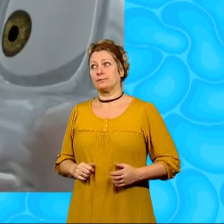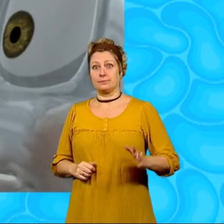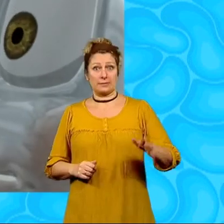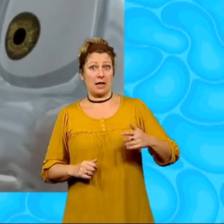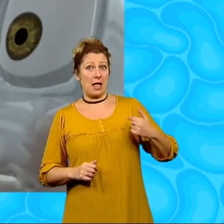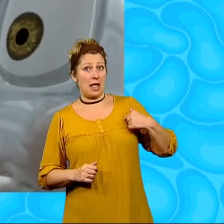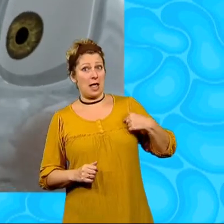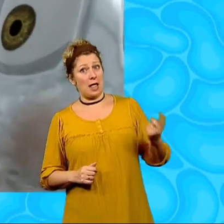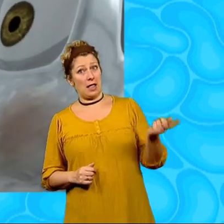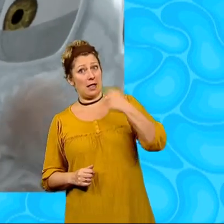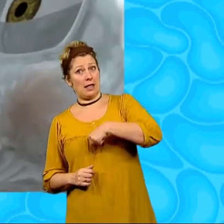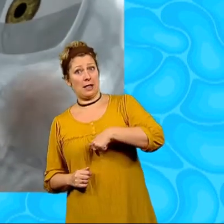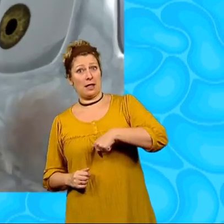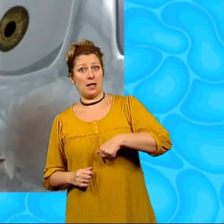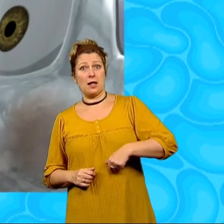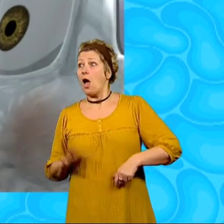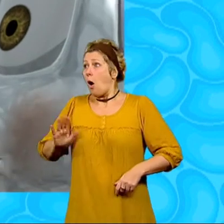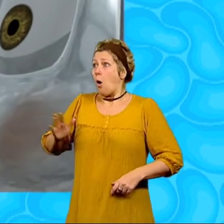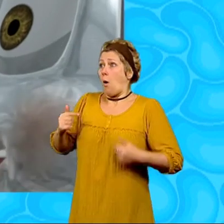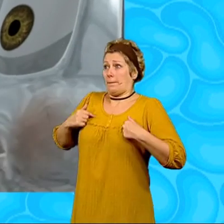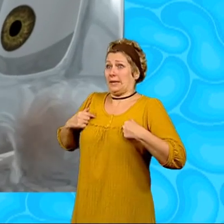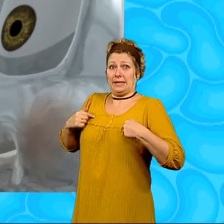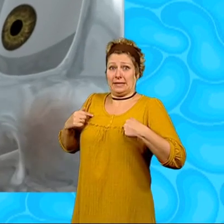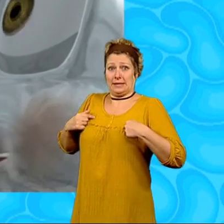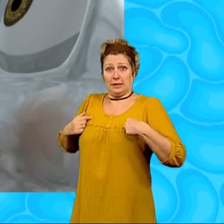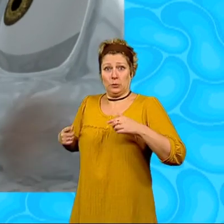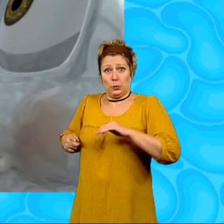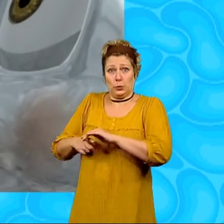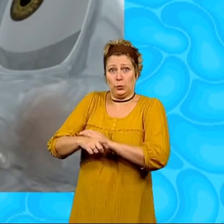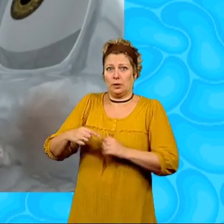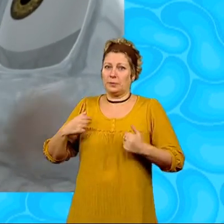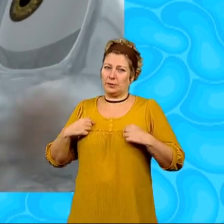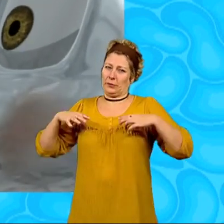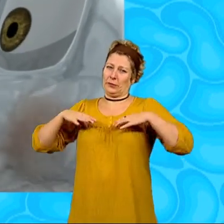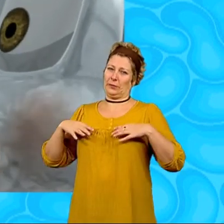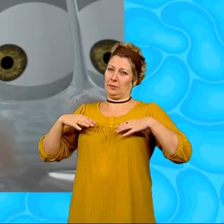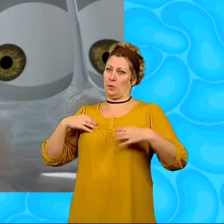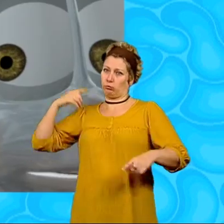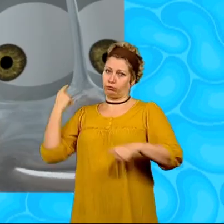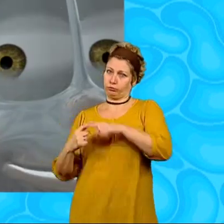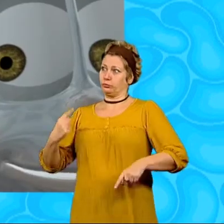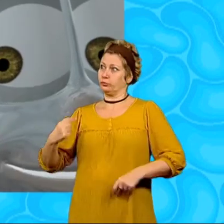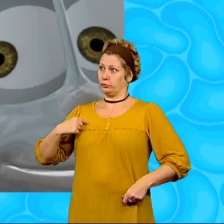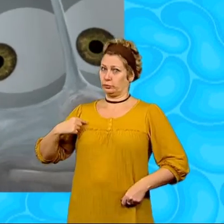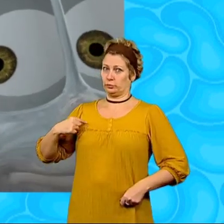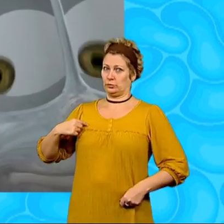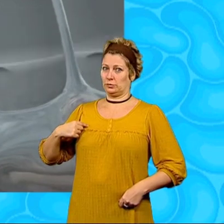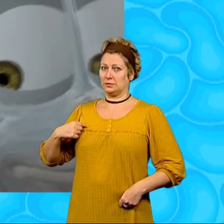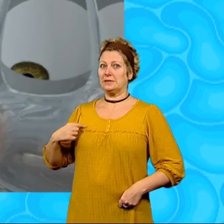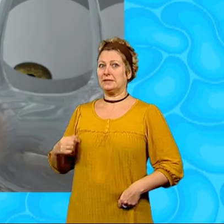on Ernie one. No, no. Let me take you, Scarlet. I'm a lot more comfortable and twice as fast. Oh.